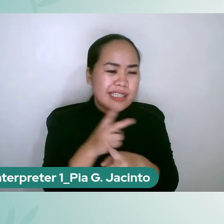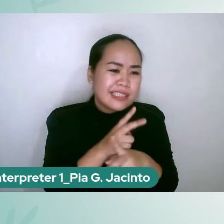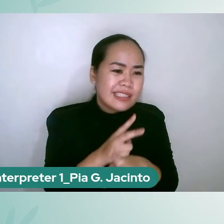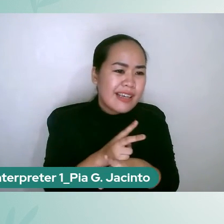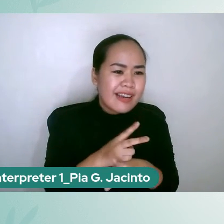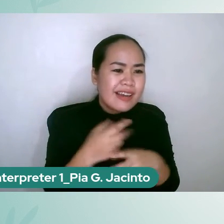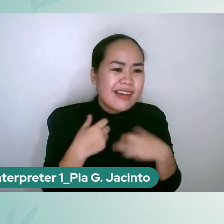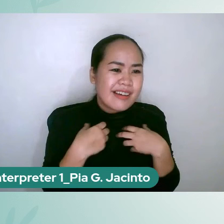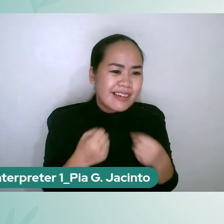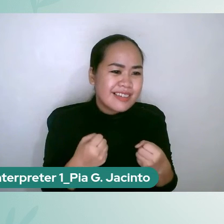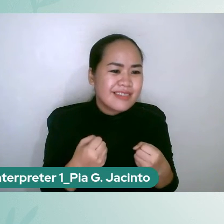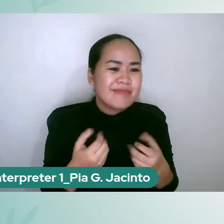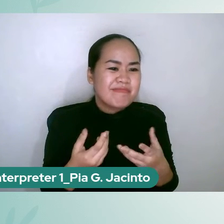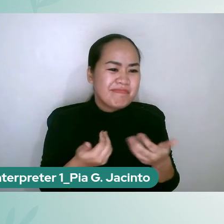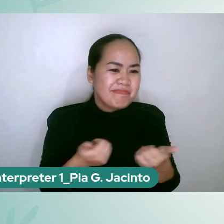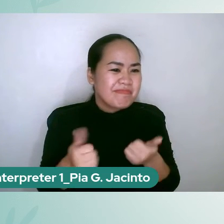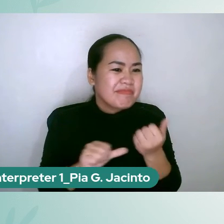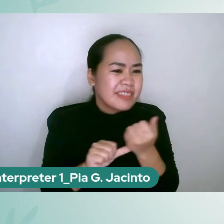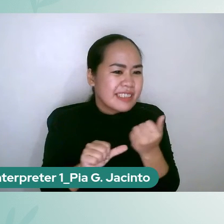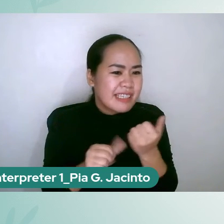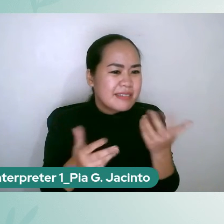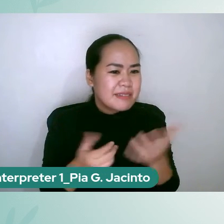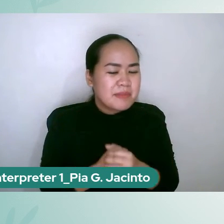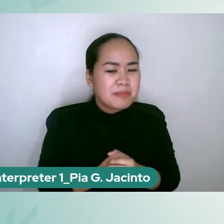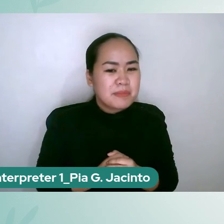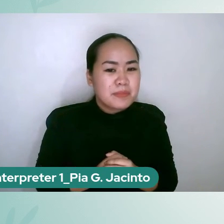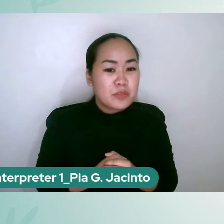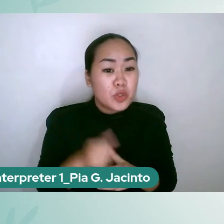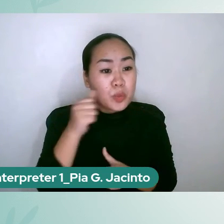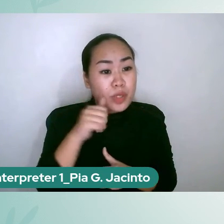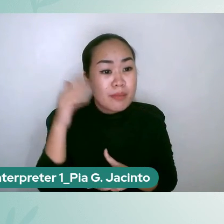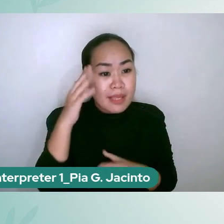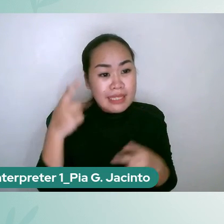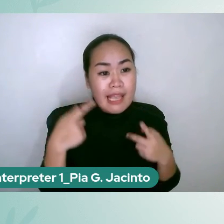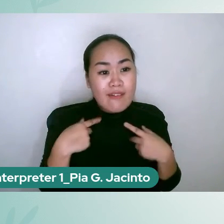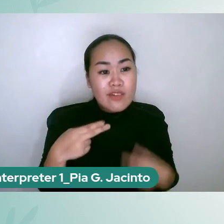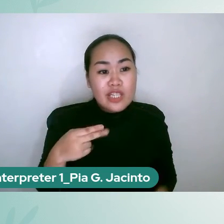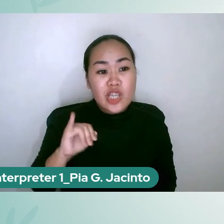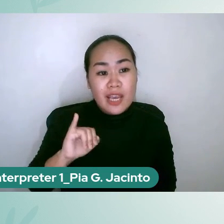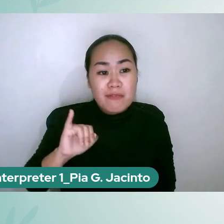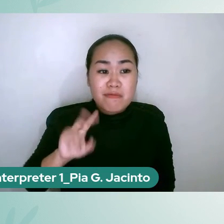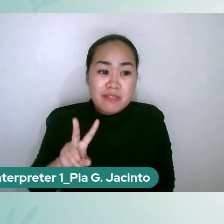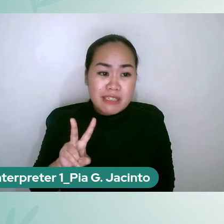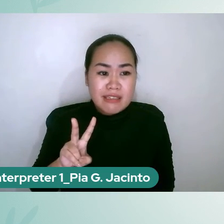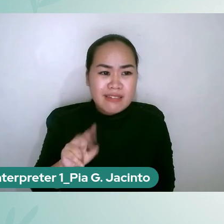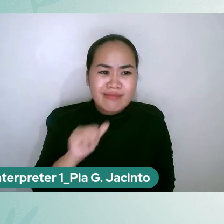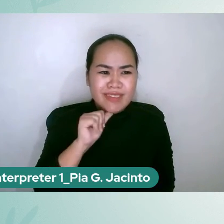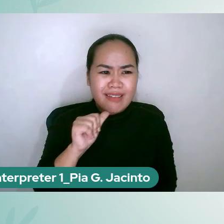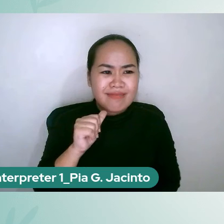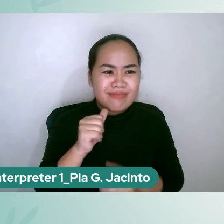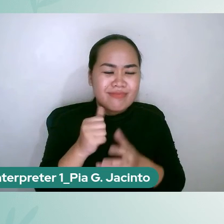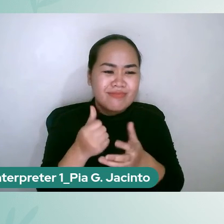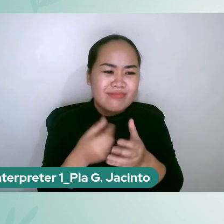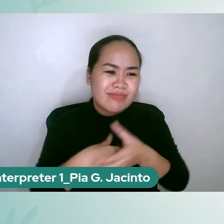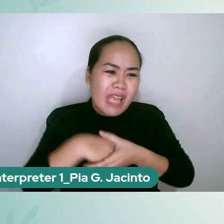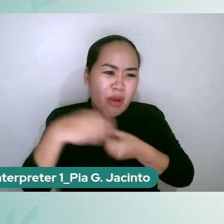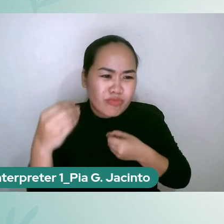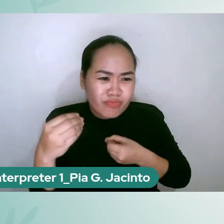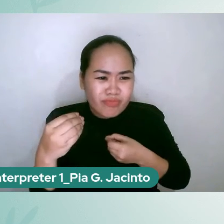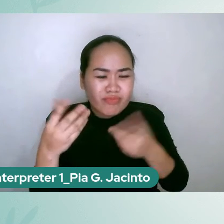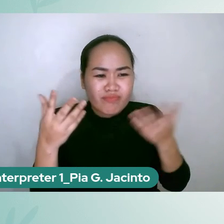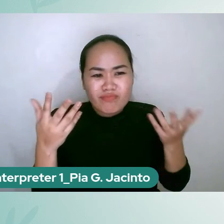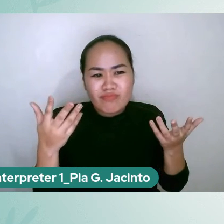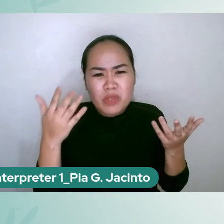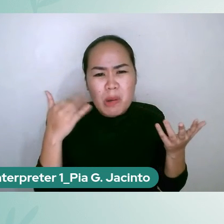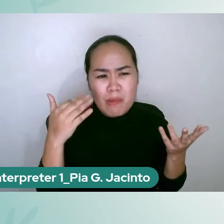collection. Women with HIV would not come out, considering, let's consider, it